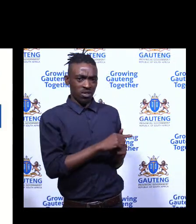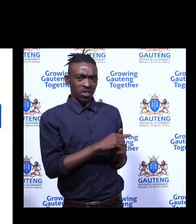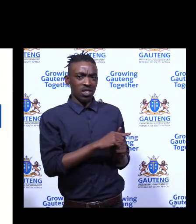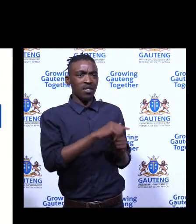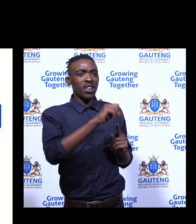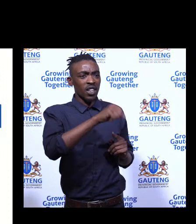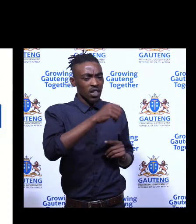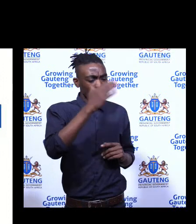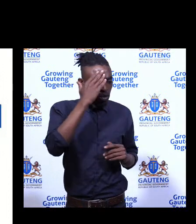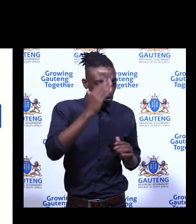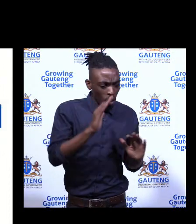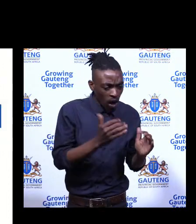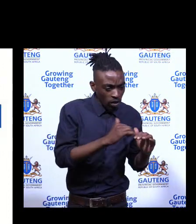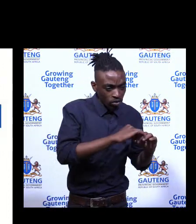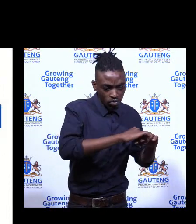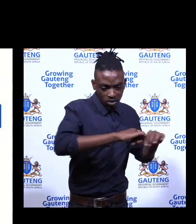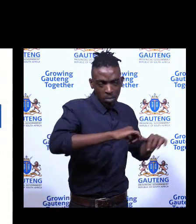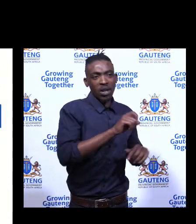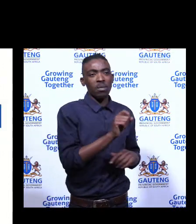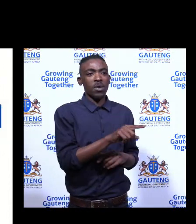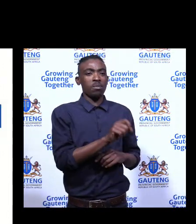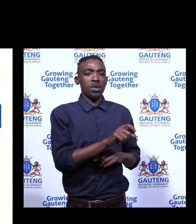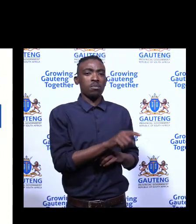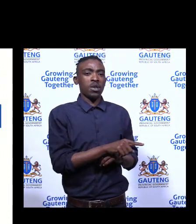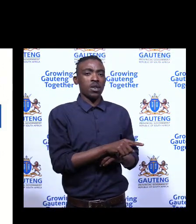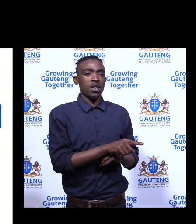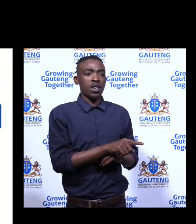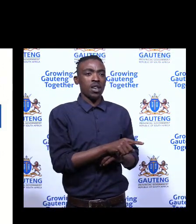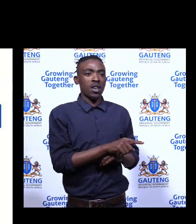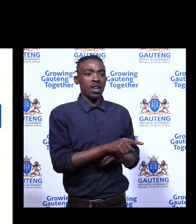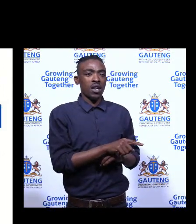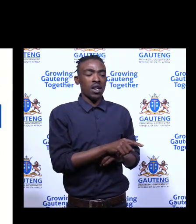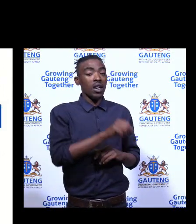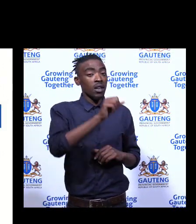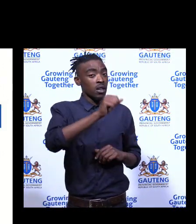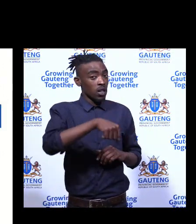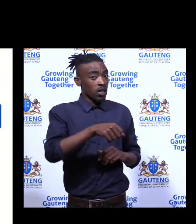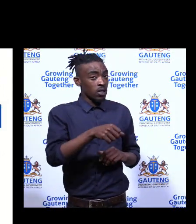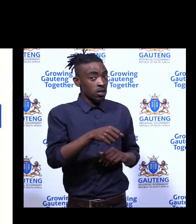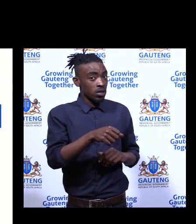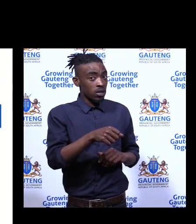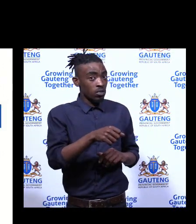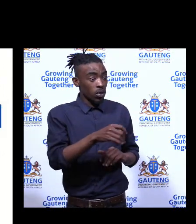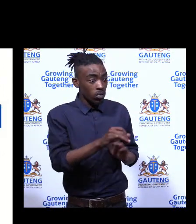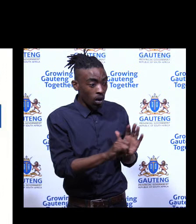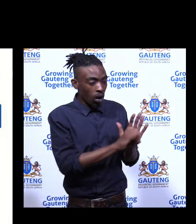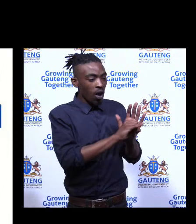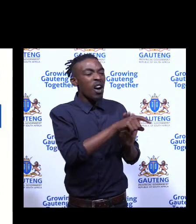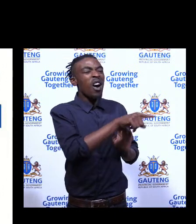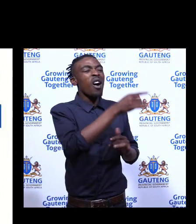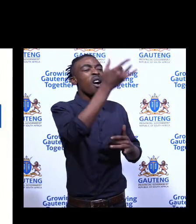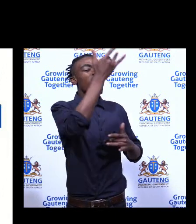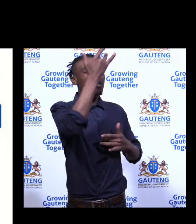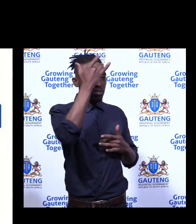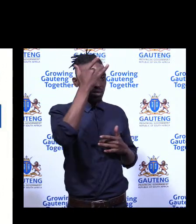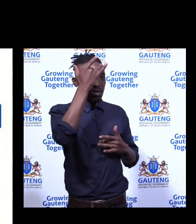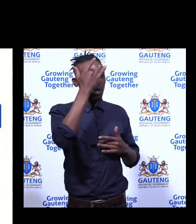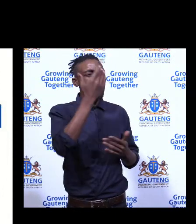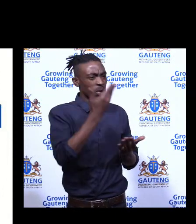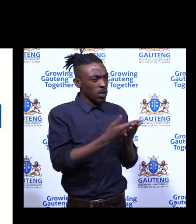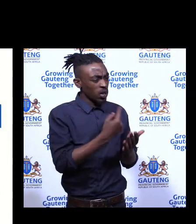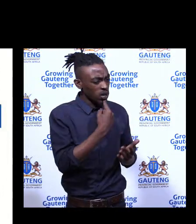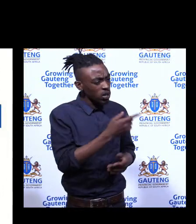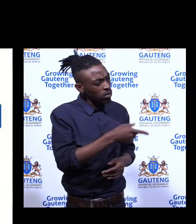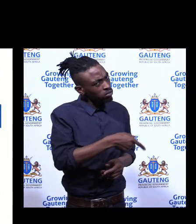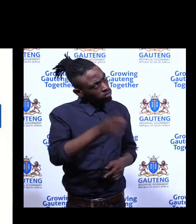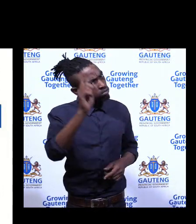And then once we have identified that patient, those that we have said they can go home or they